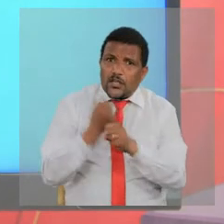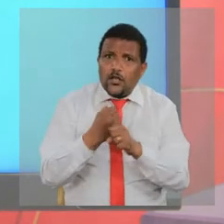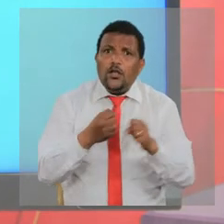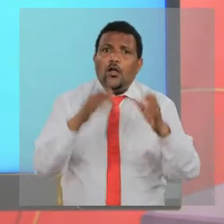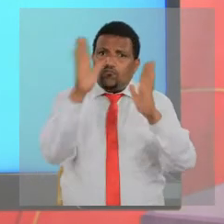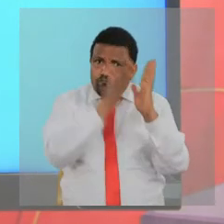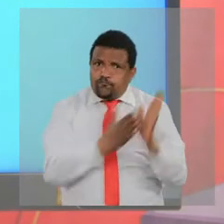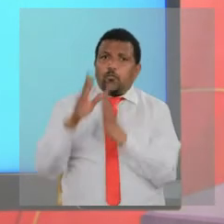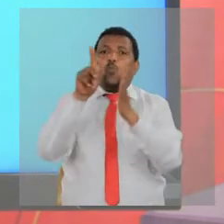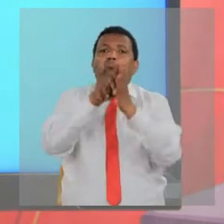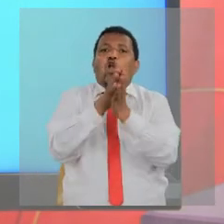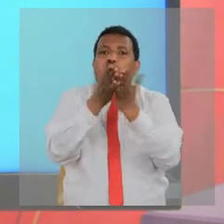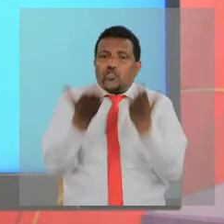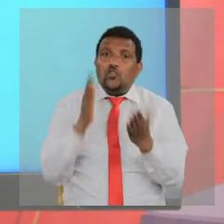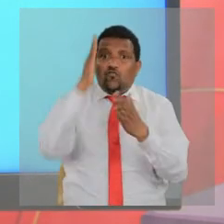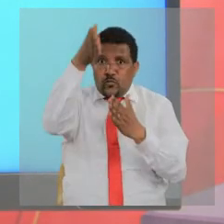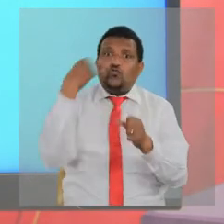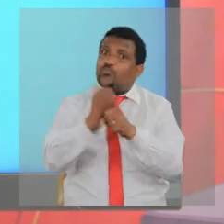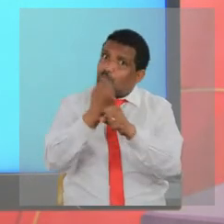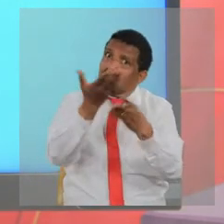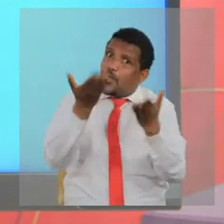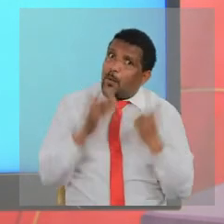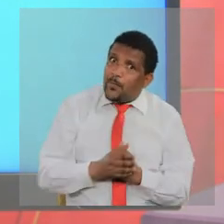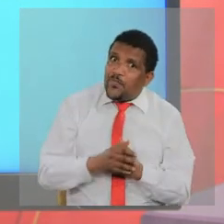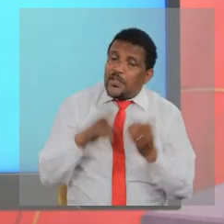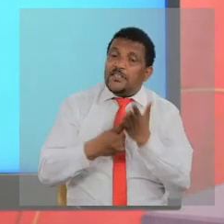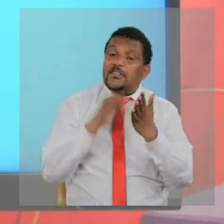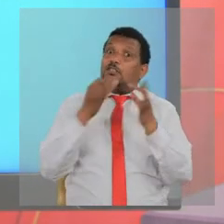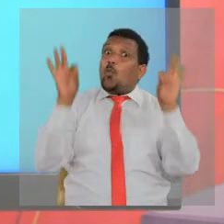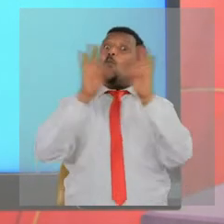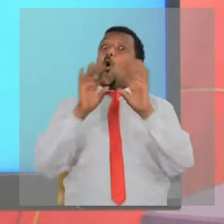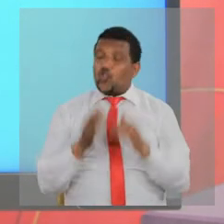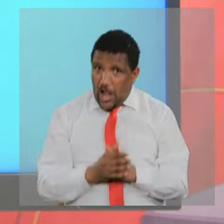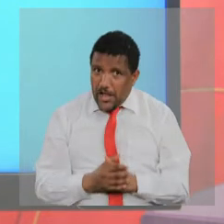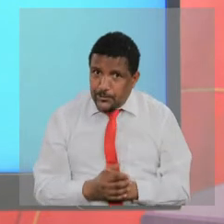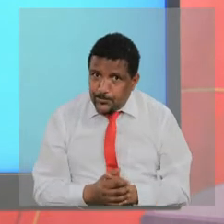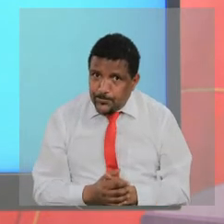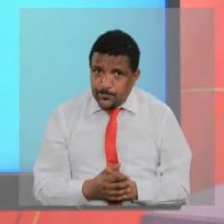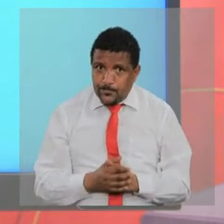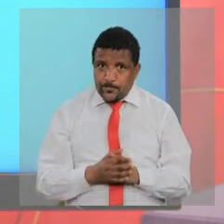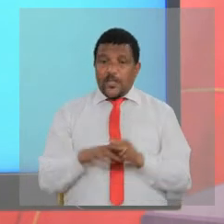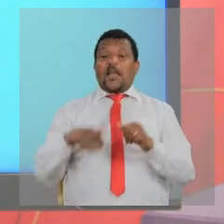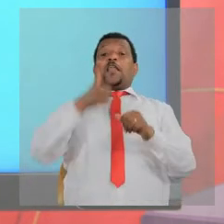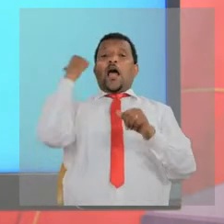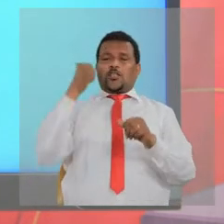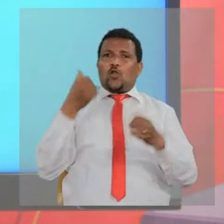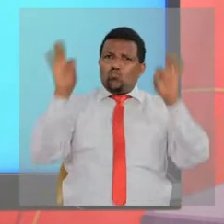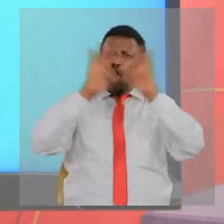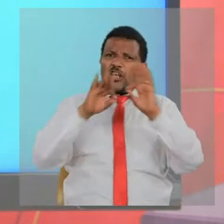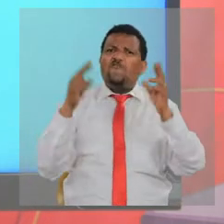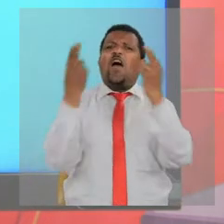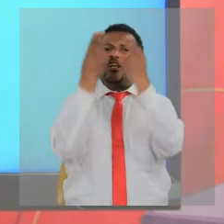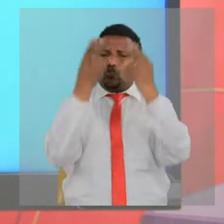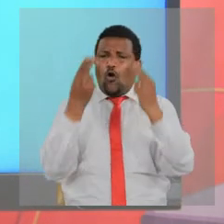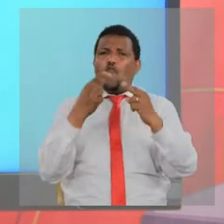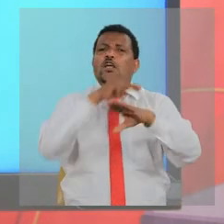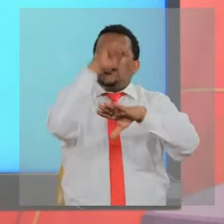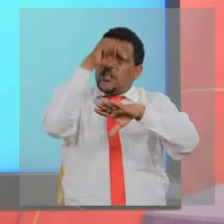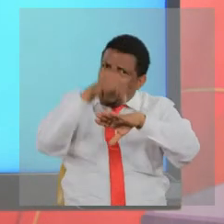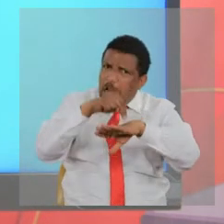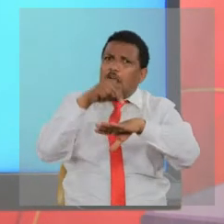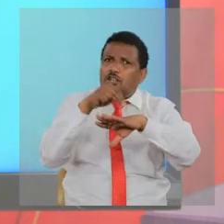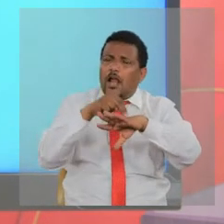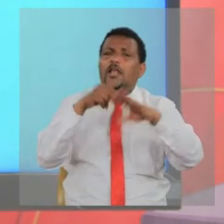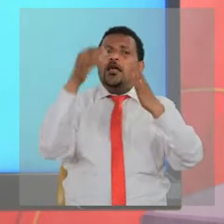or formulate policies for the future. So it is important. Another important function of the national income